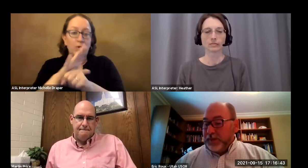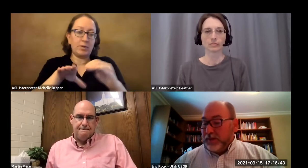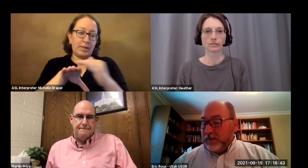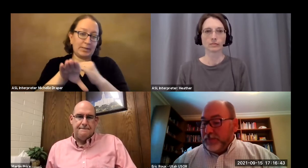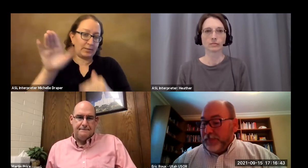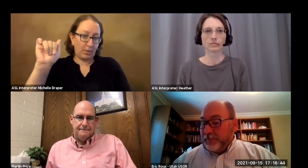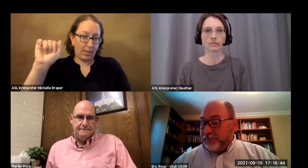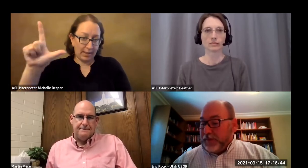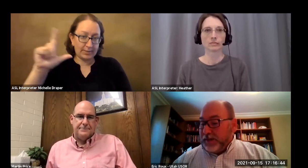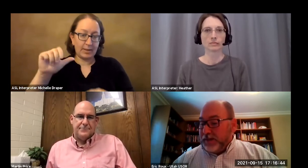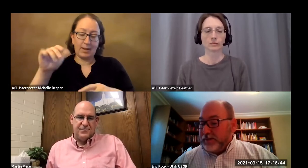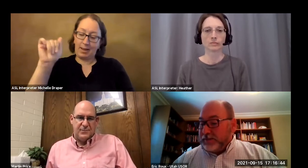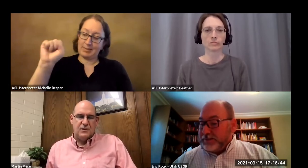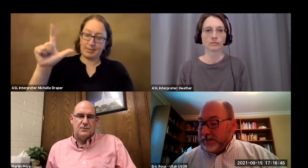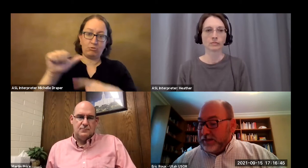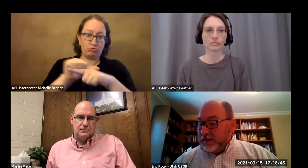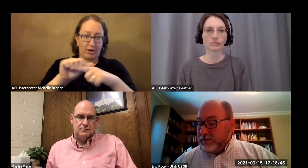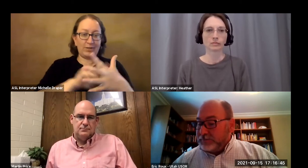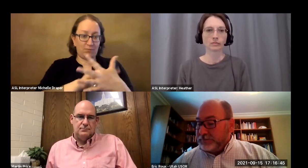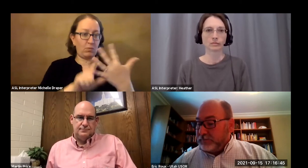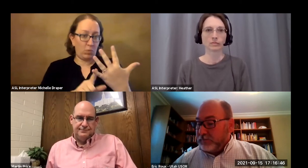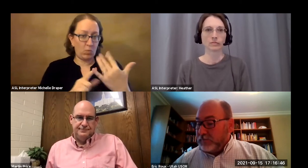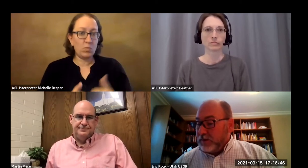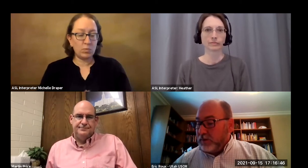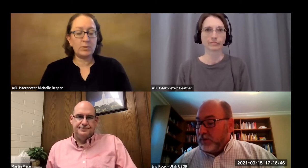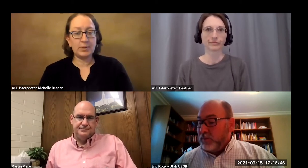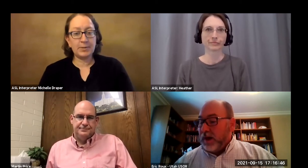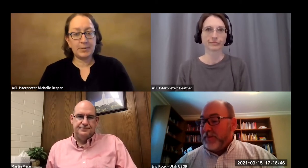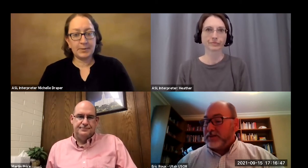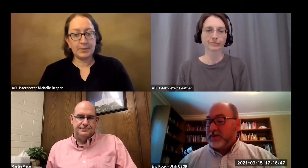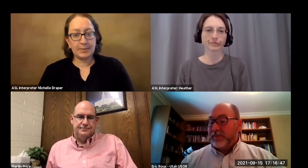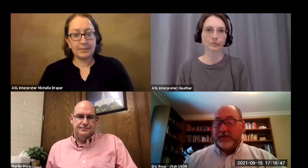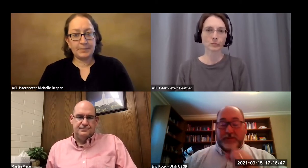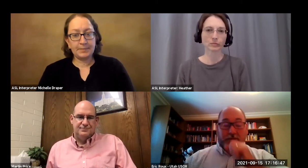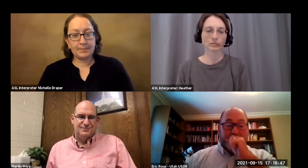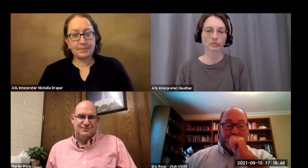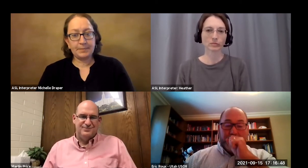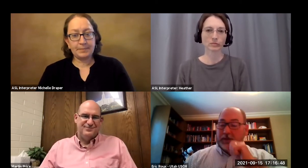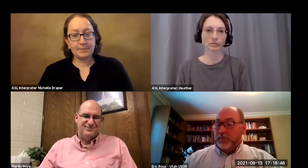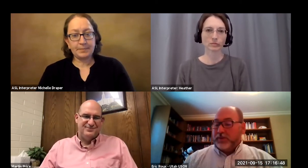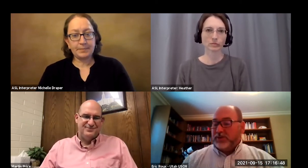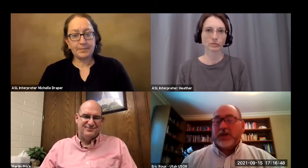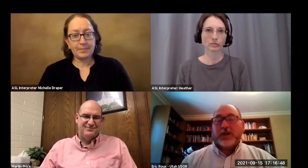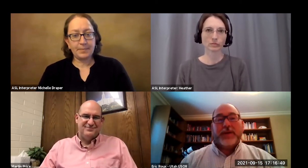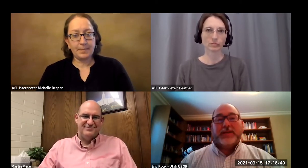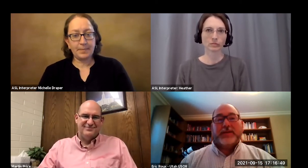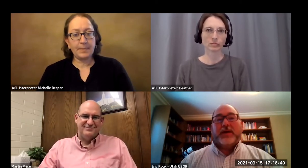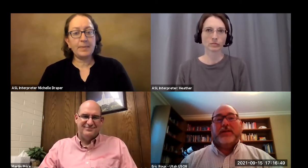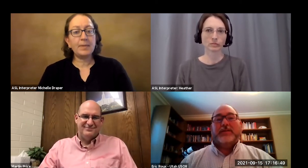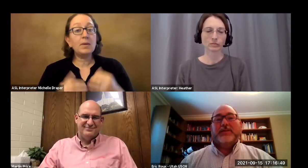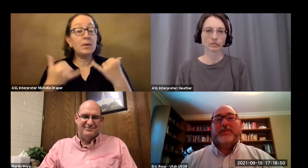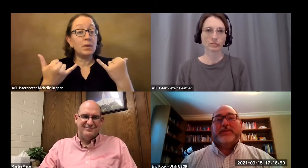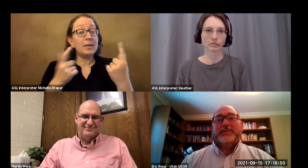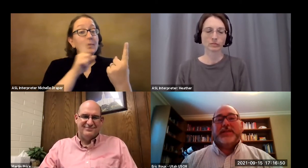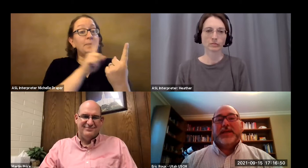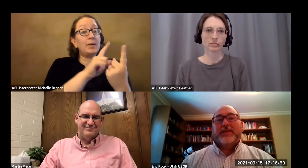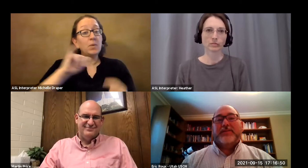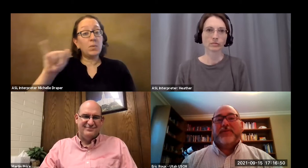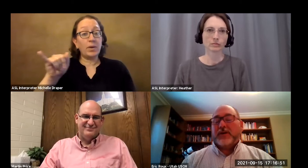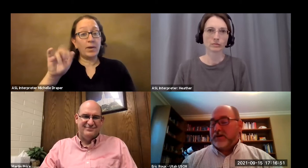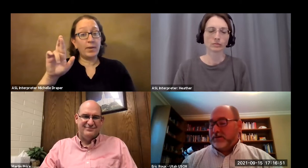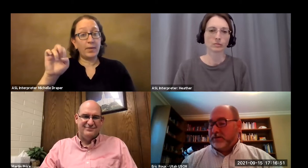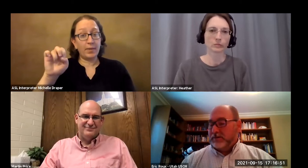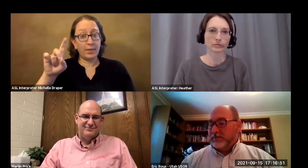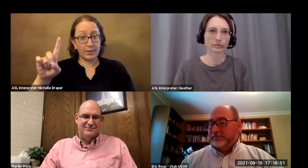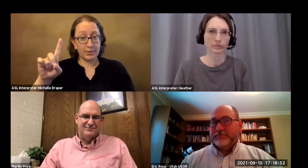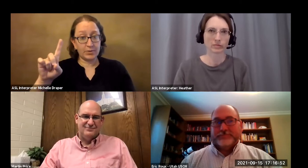accessible. Let's see here. I'm also meeting with Jared Mendenhall, who is the head